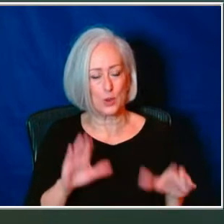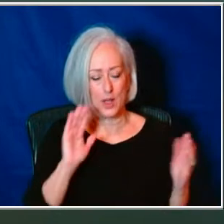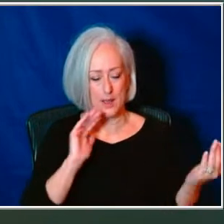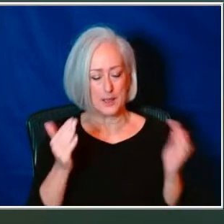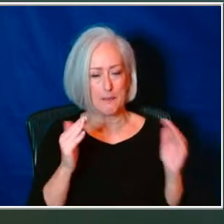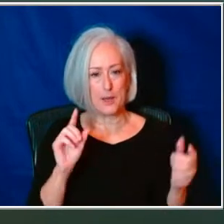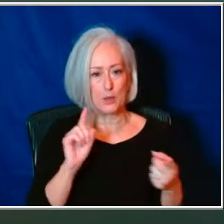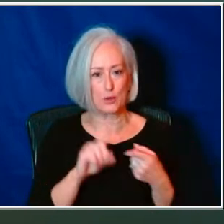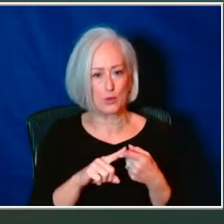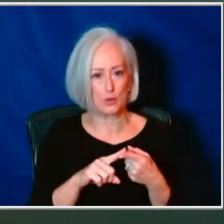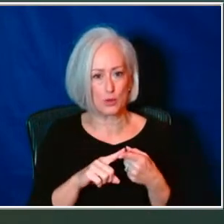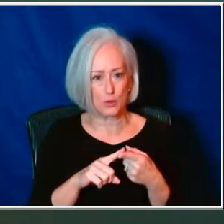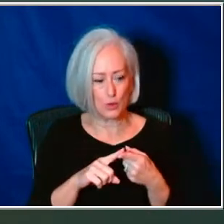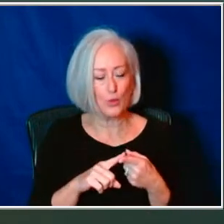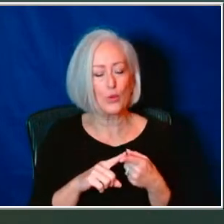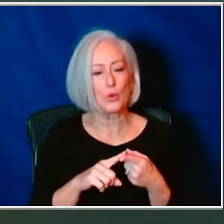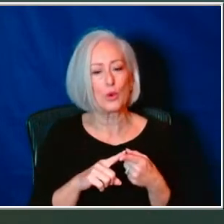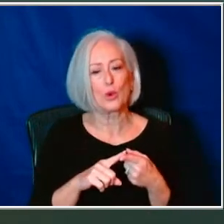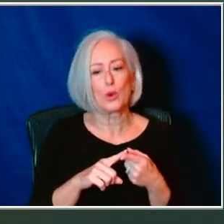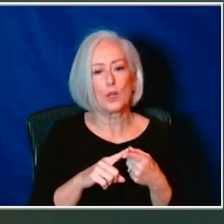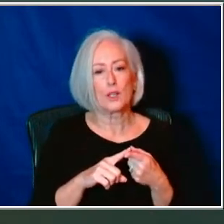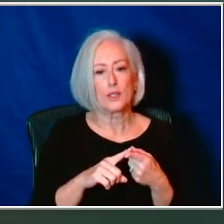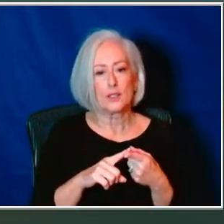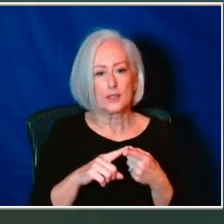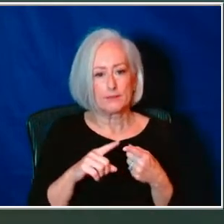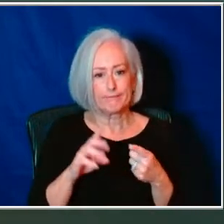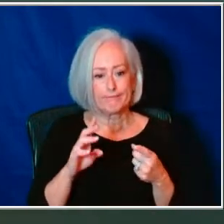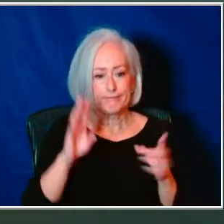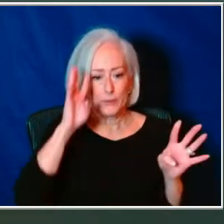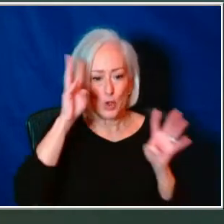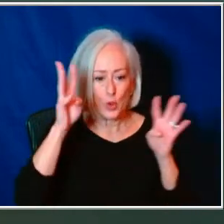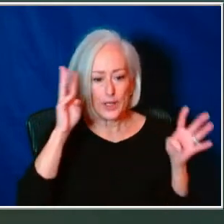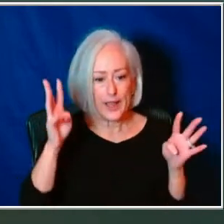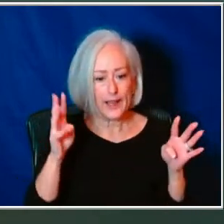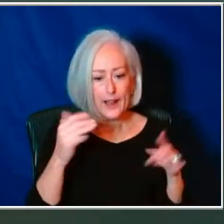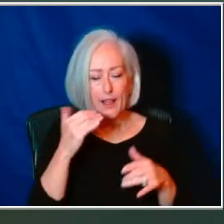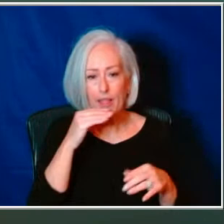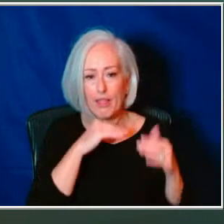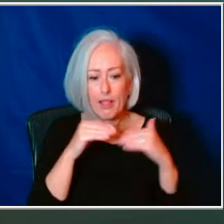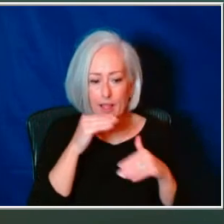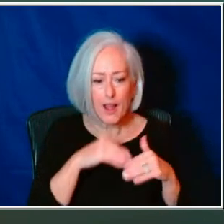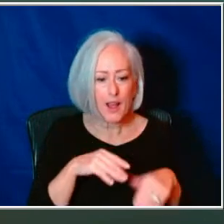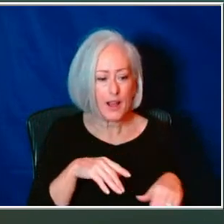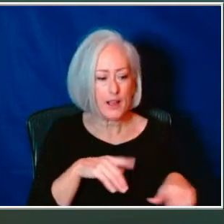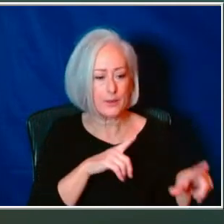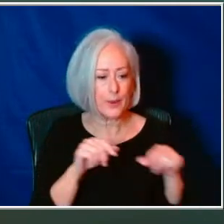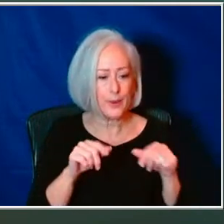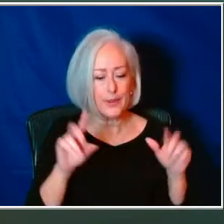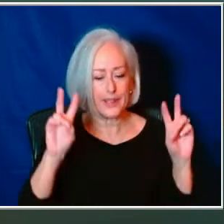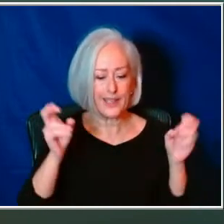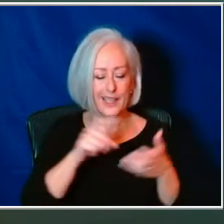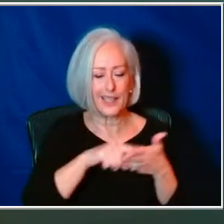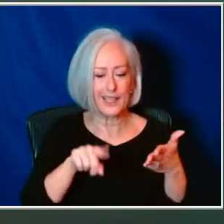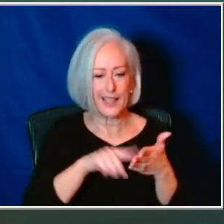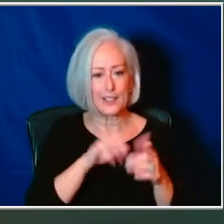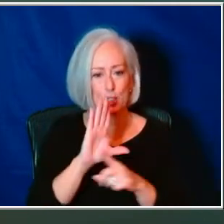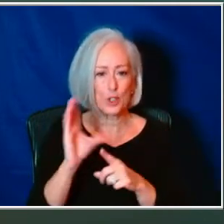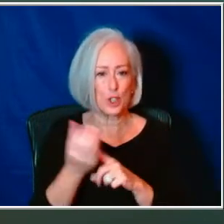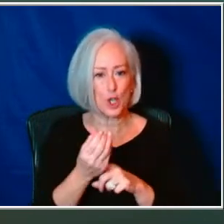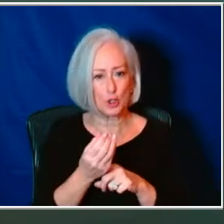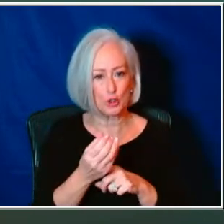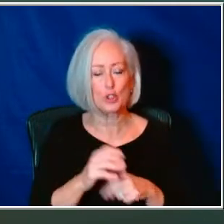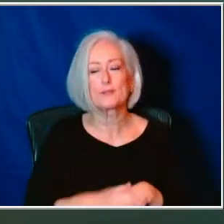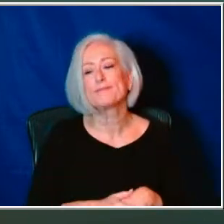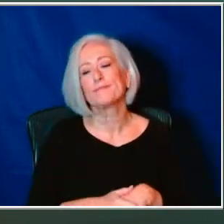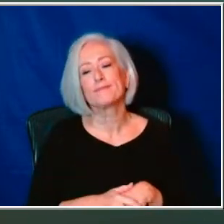to be out there and creating rumors and innuendo and a cancel culture and all the stuff that the internet can do. We also